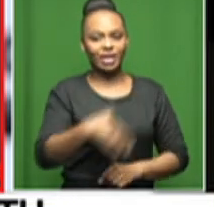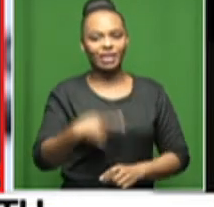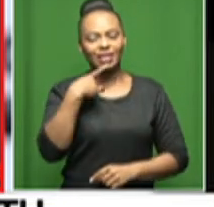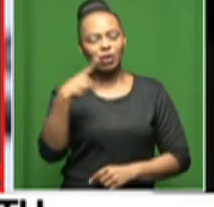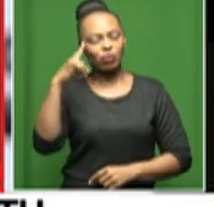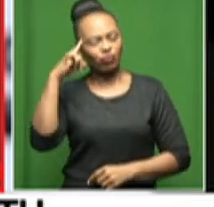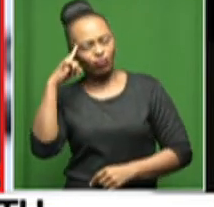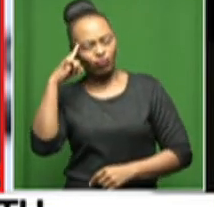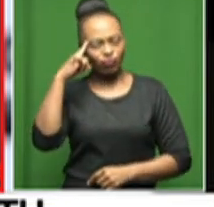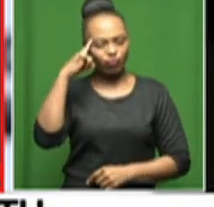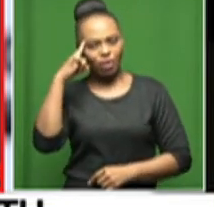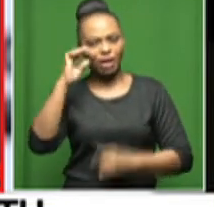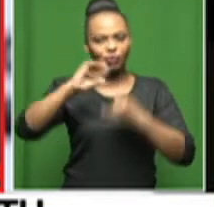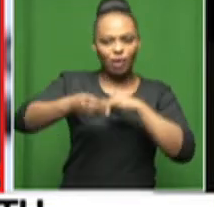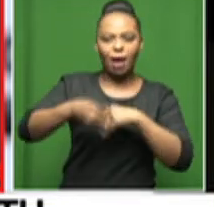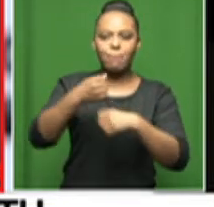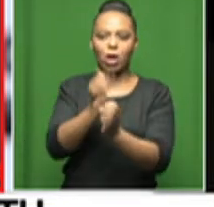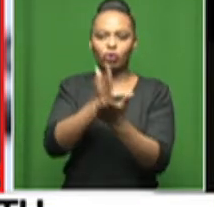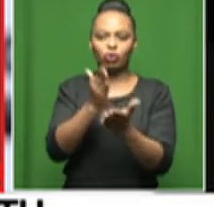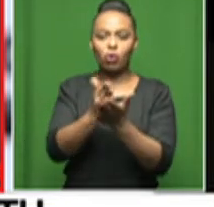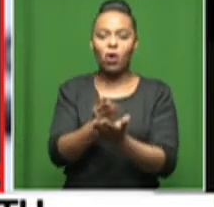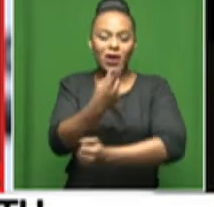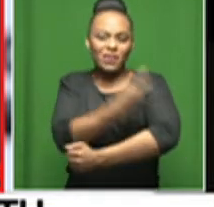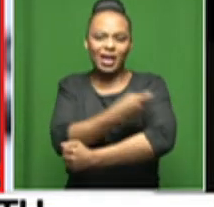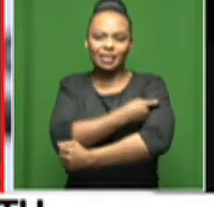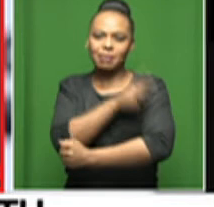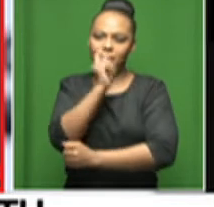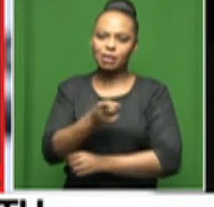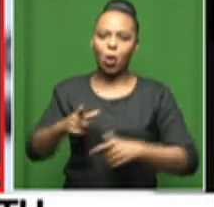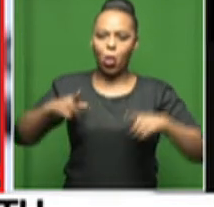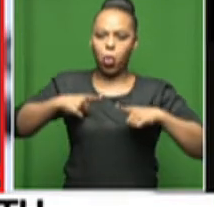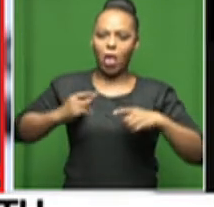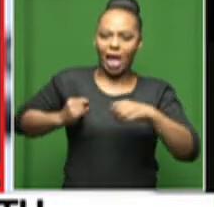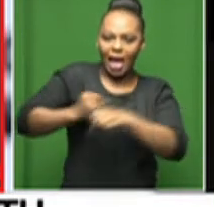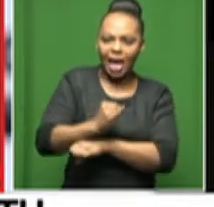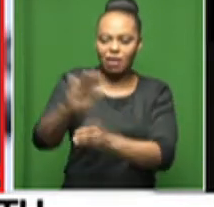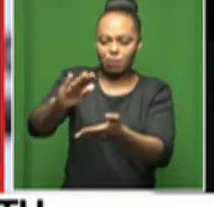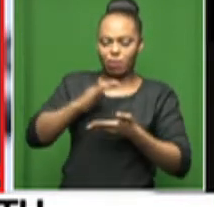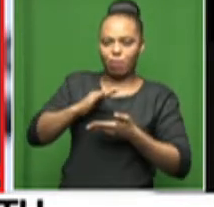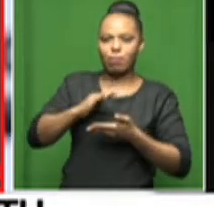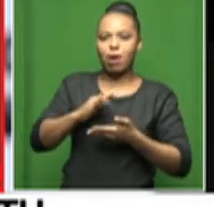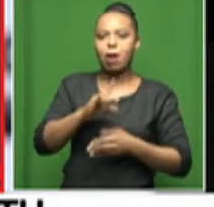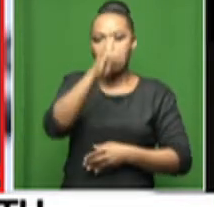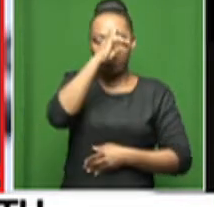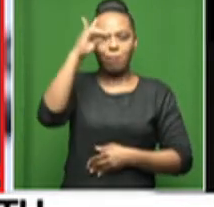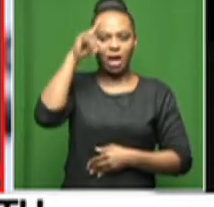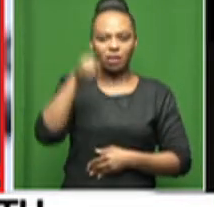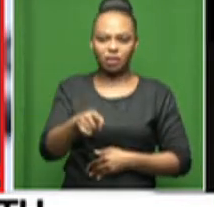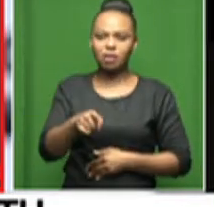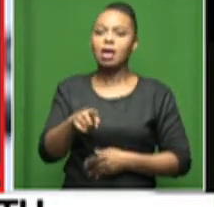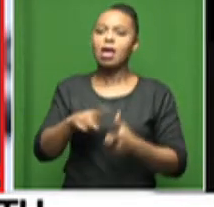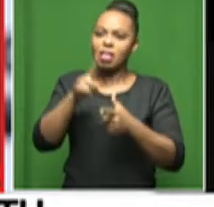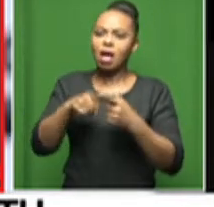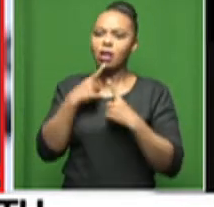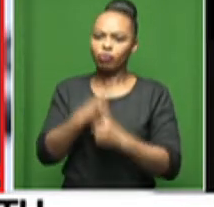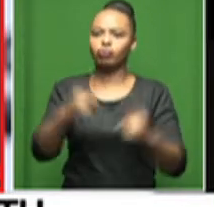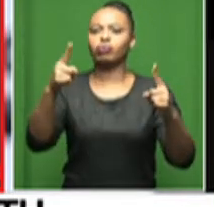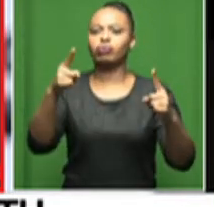and make sure we make these vaccines available much earlier than that date. And we did say in public that we are